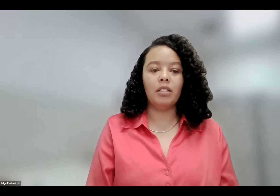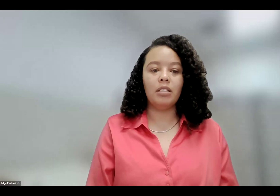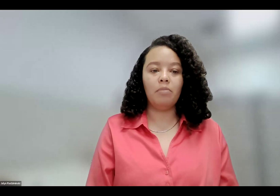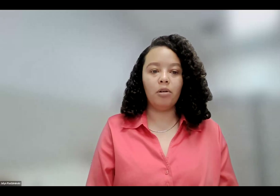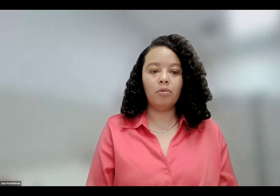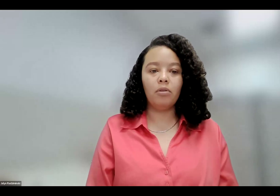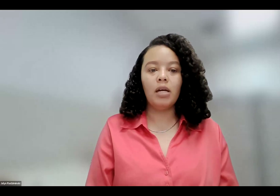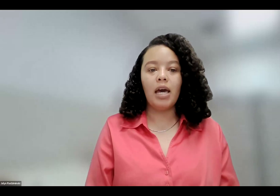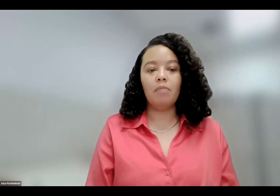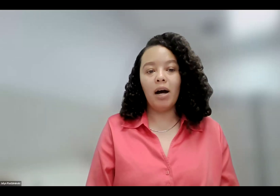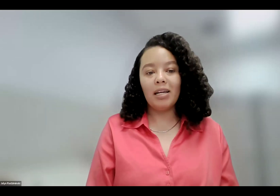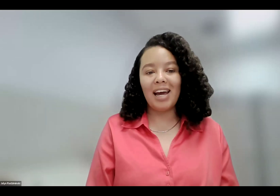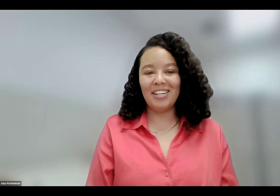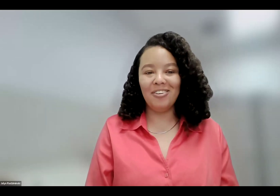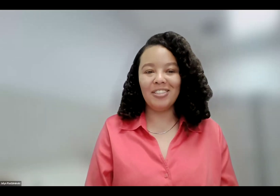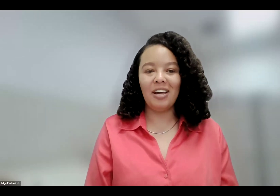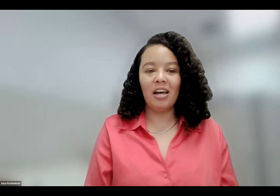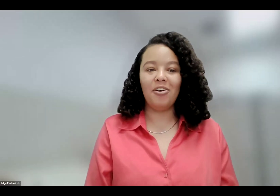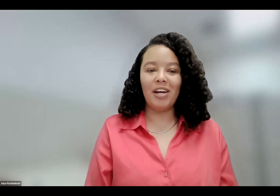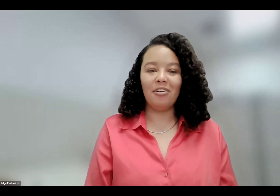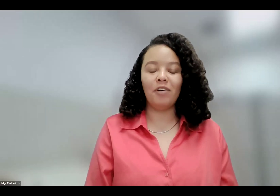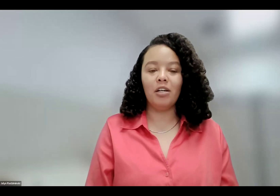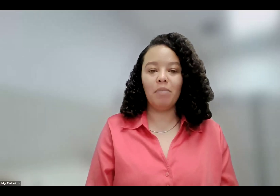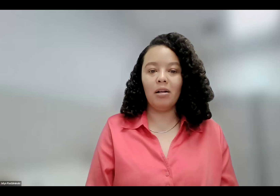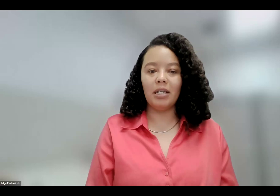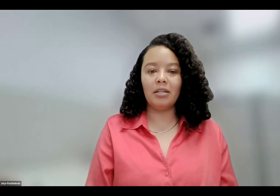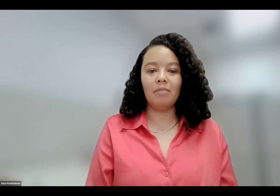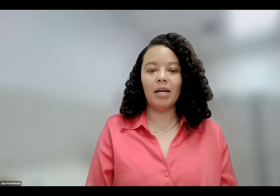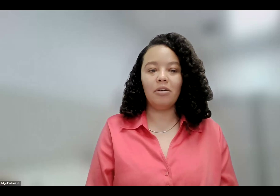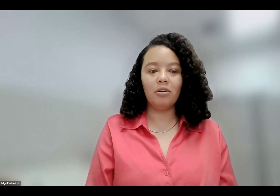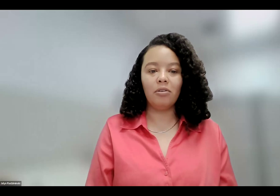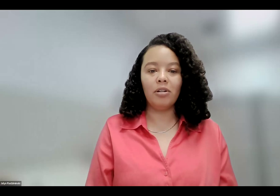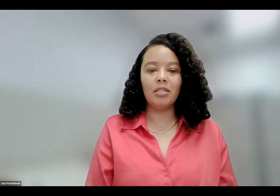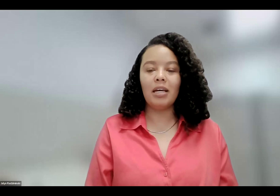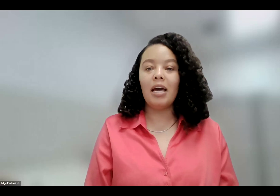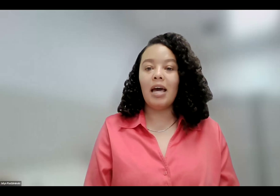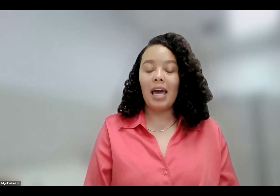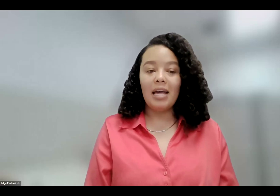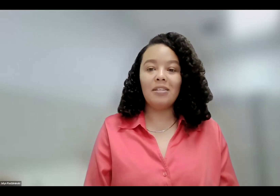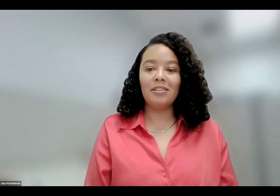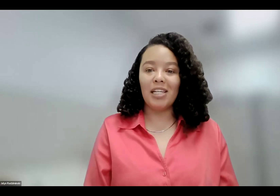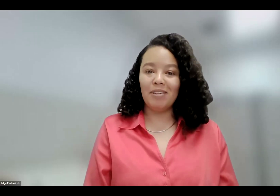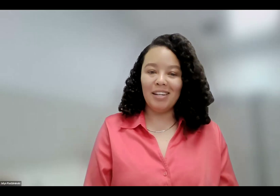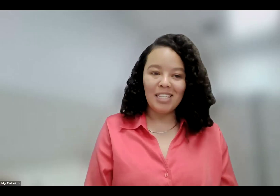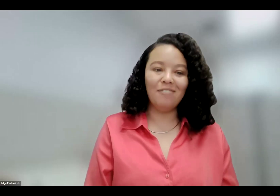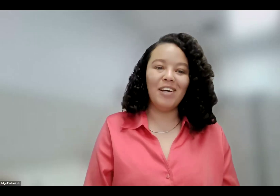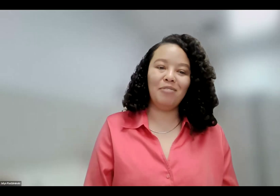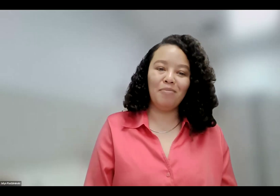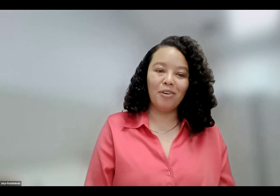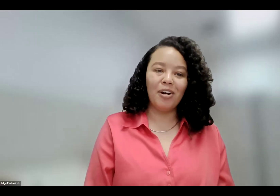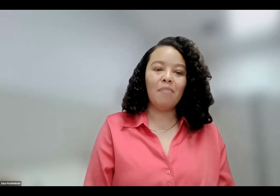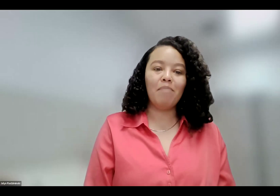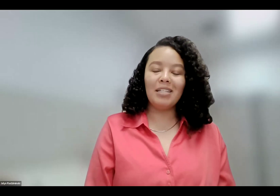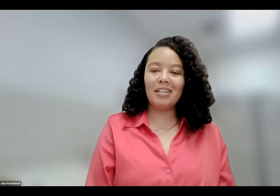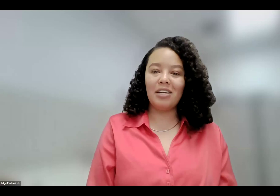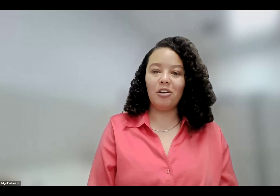of Inseparable and podcast host and creator of Unapologetically Black Unicorns. And last but not least, Vesper